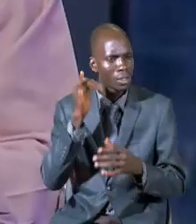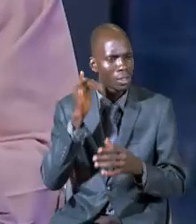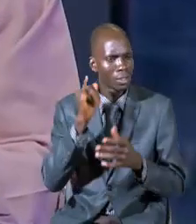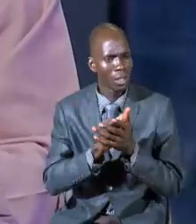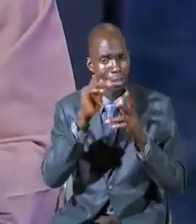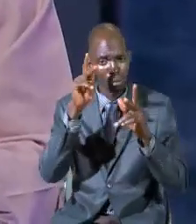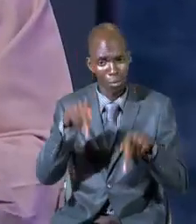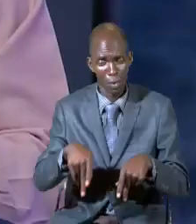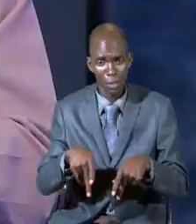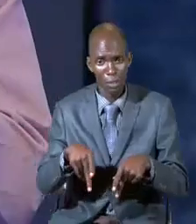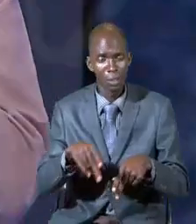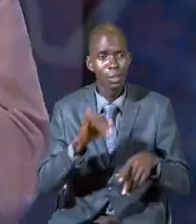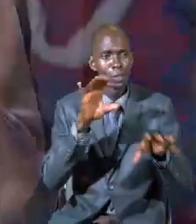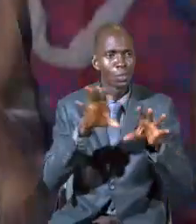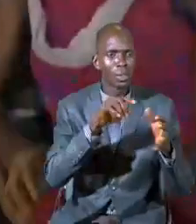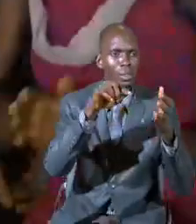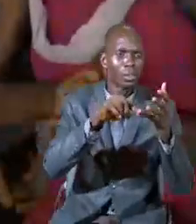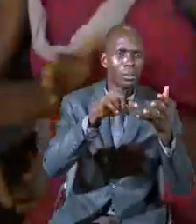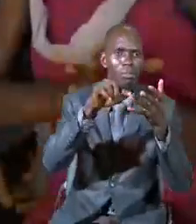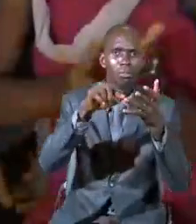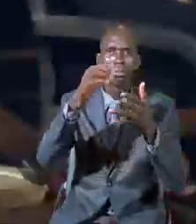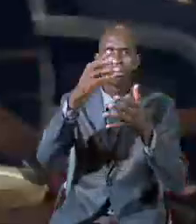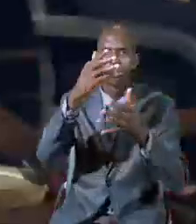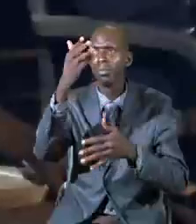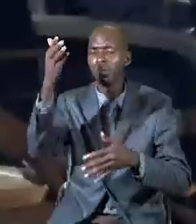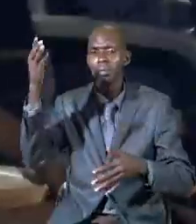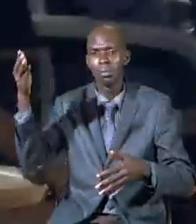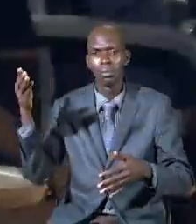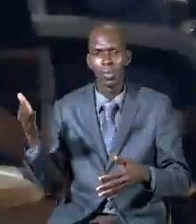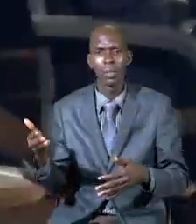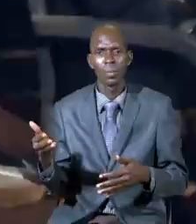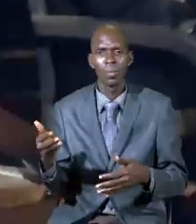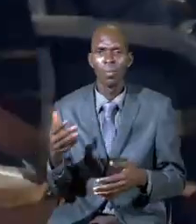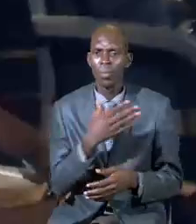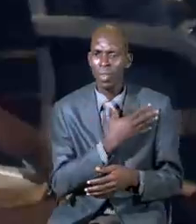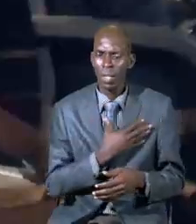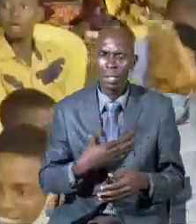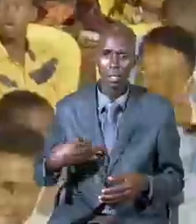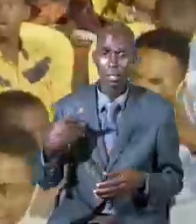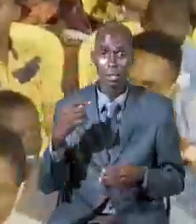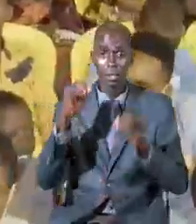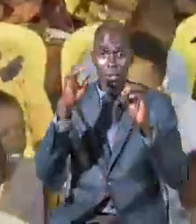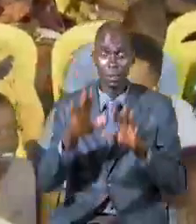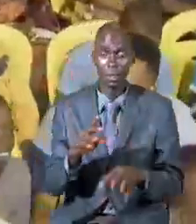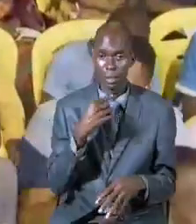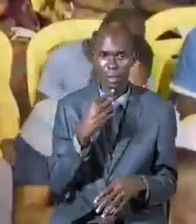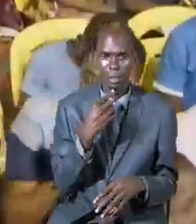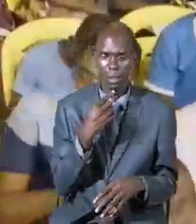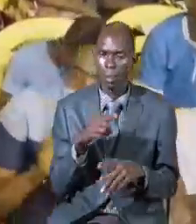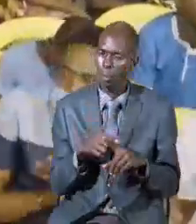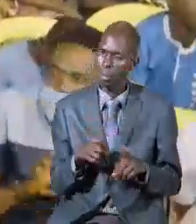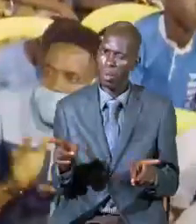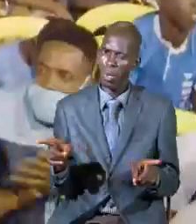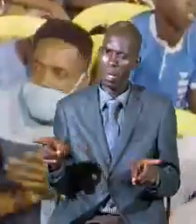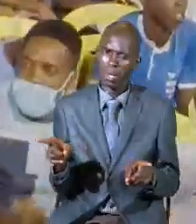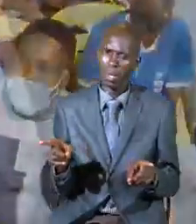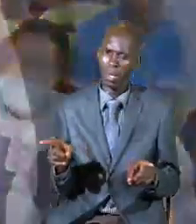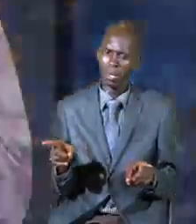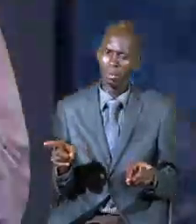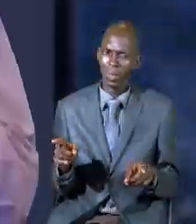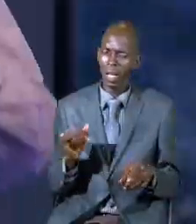doing this, doing this. And he said, but I said, it's not the one I